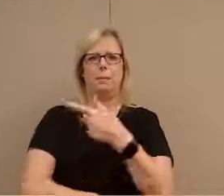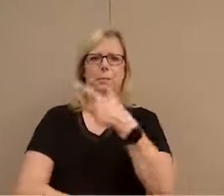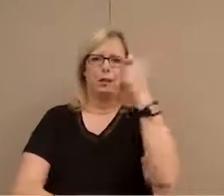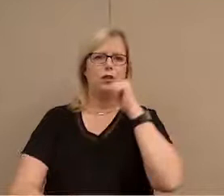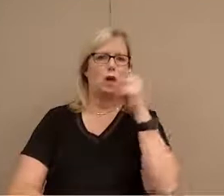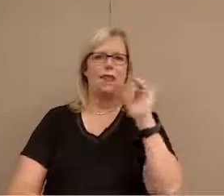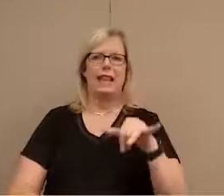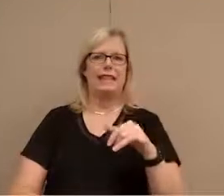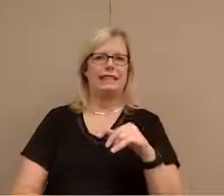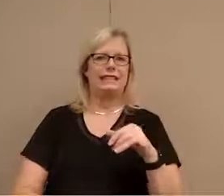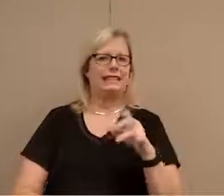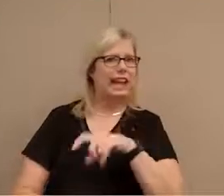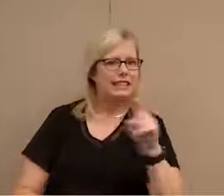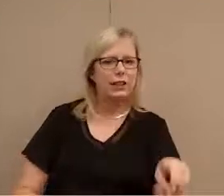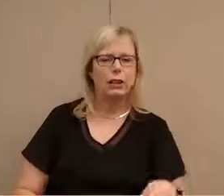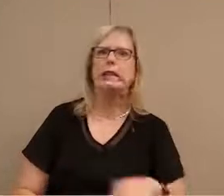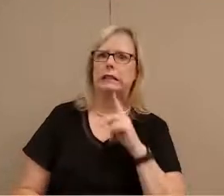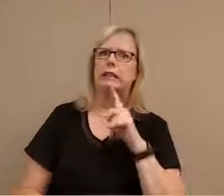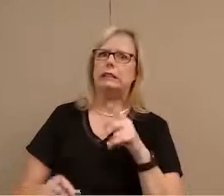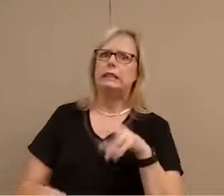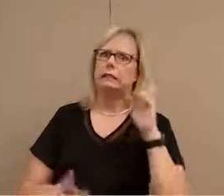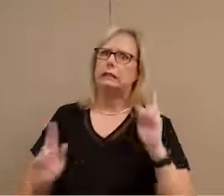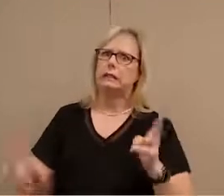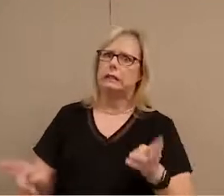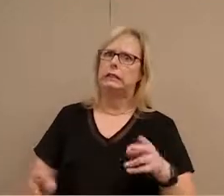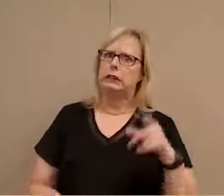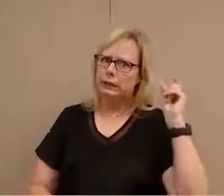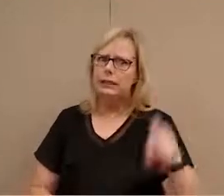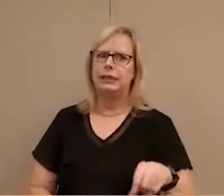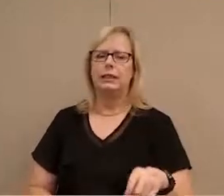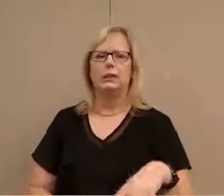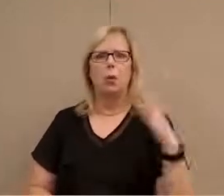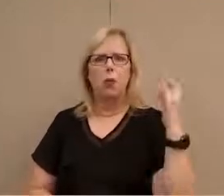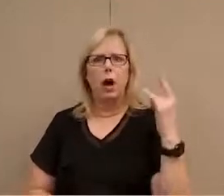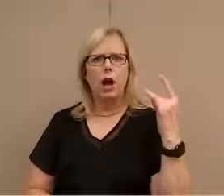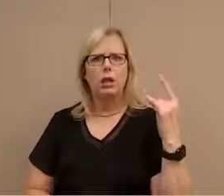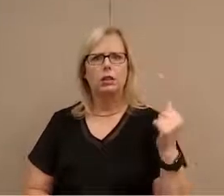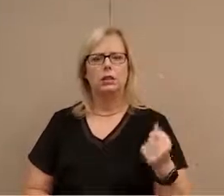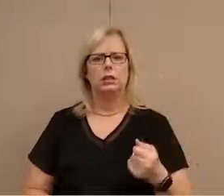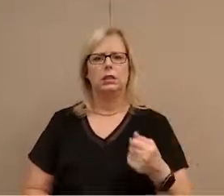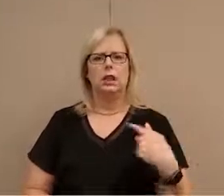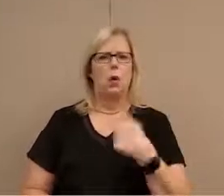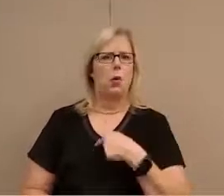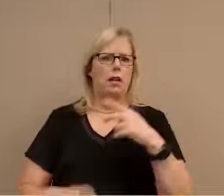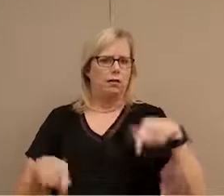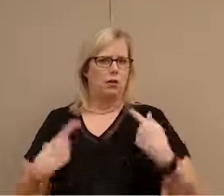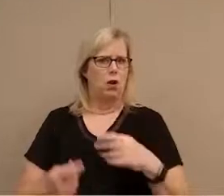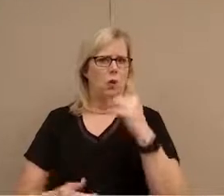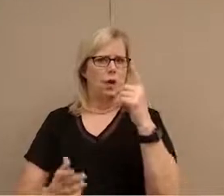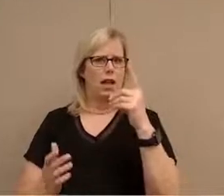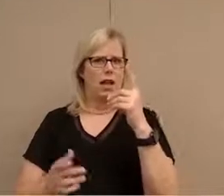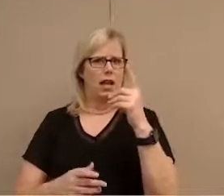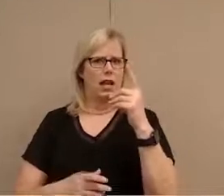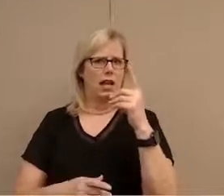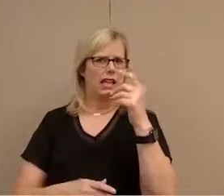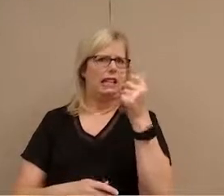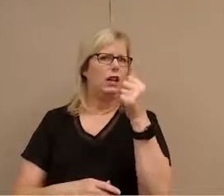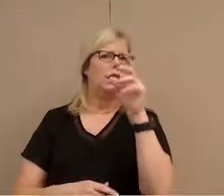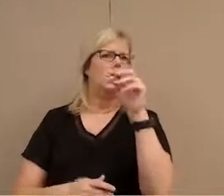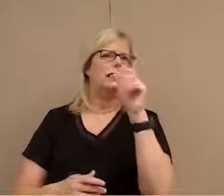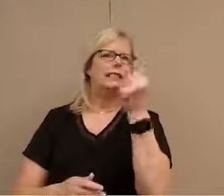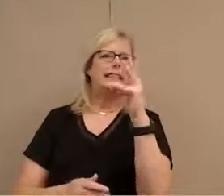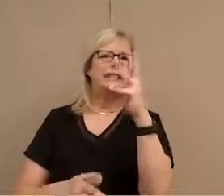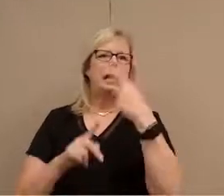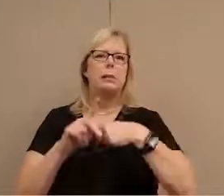urgent, it is. It's very urgent because, I mean, we've been 16 months with this and close to